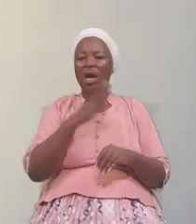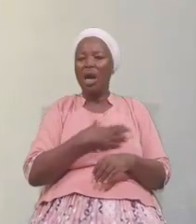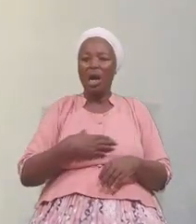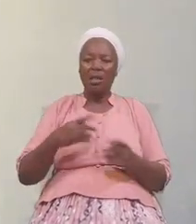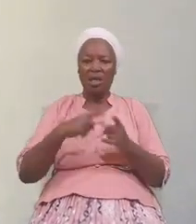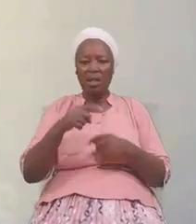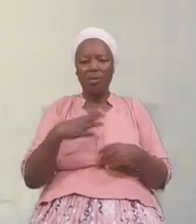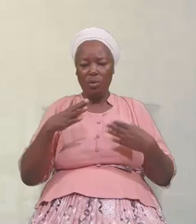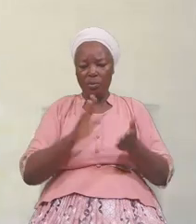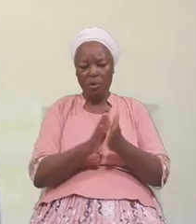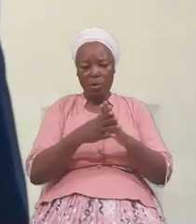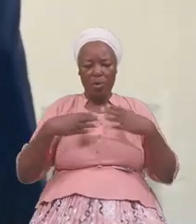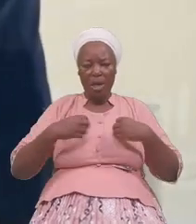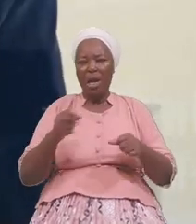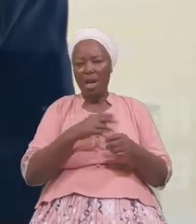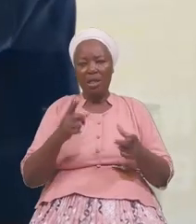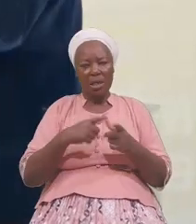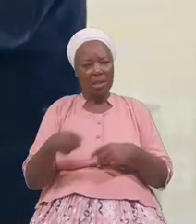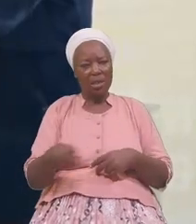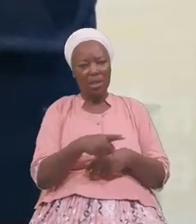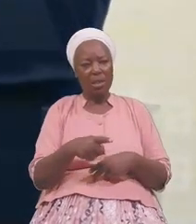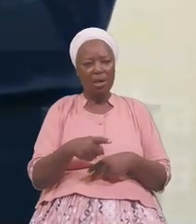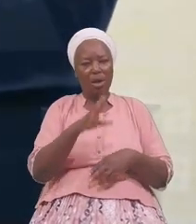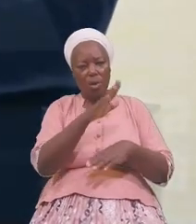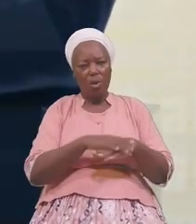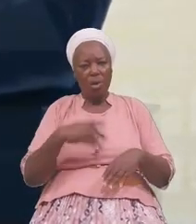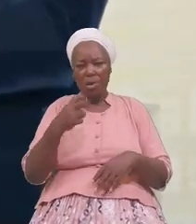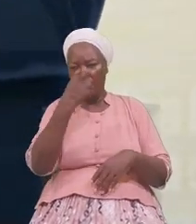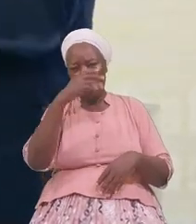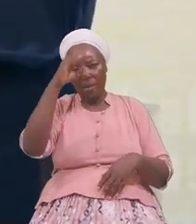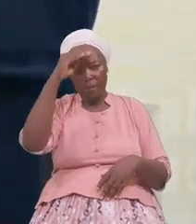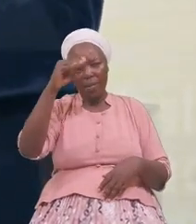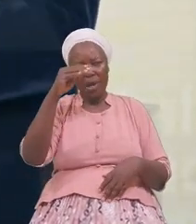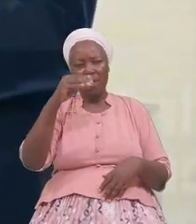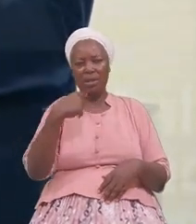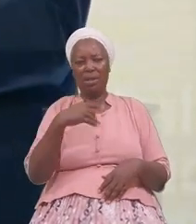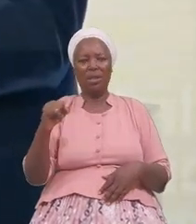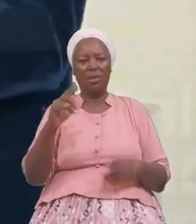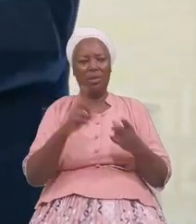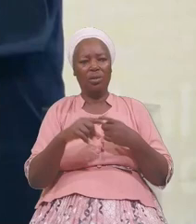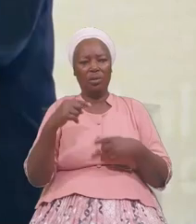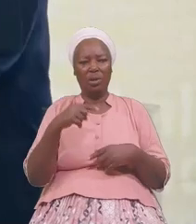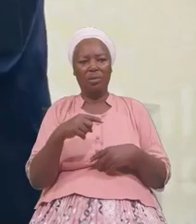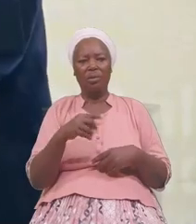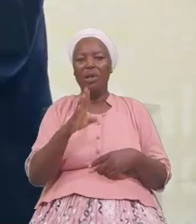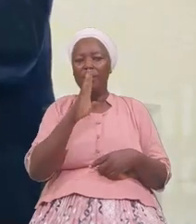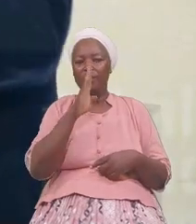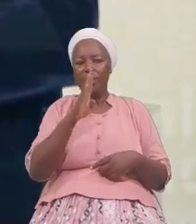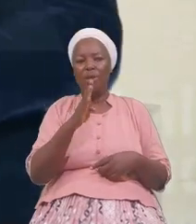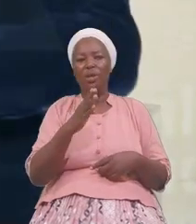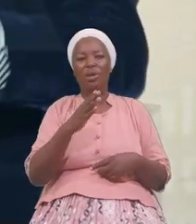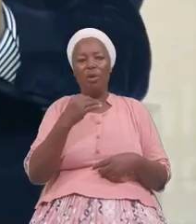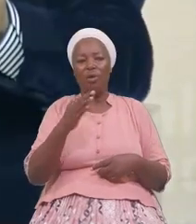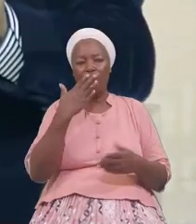your kill. And they called the blind man, saying unto him, be